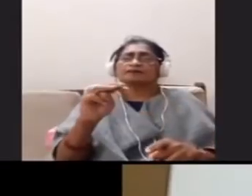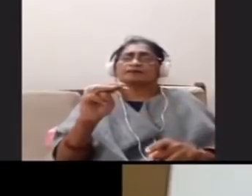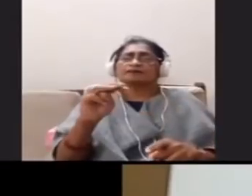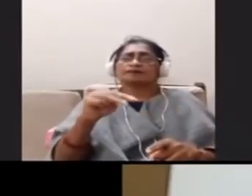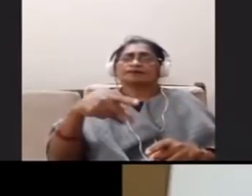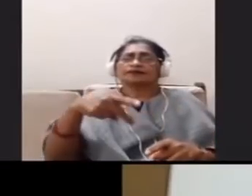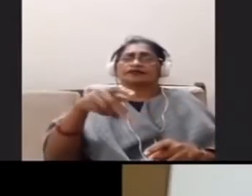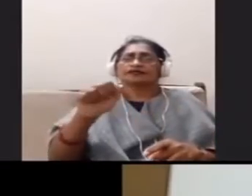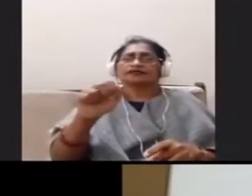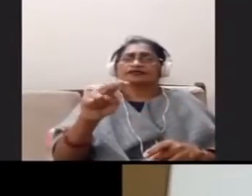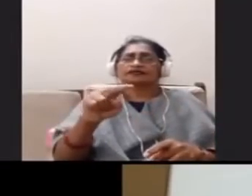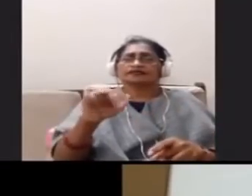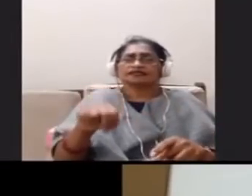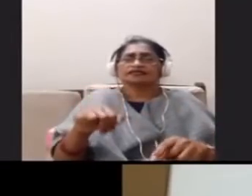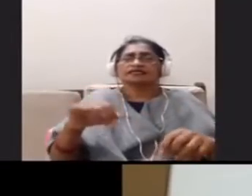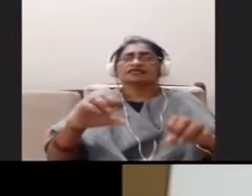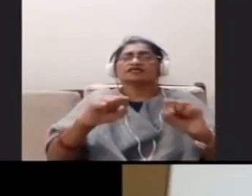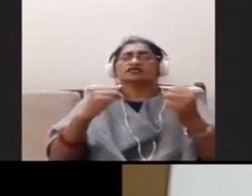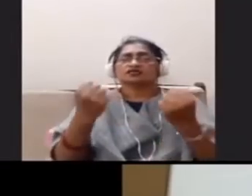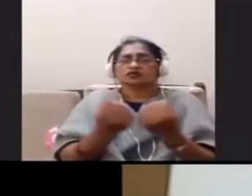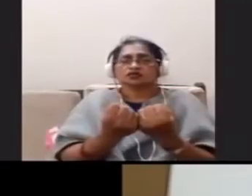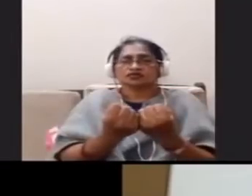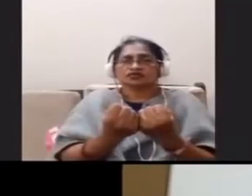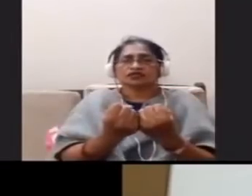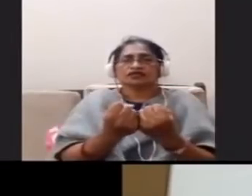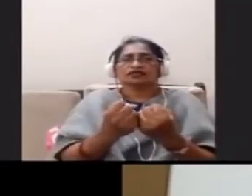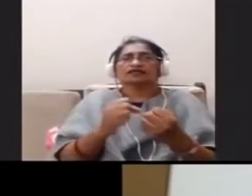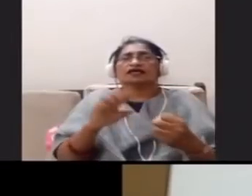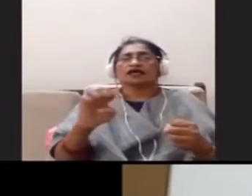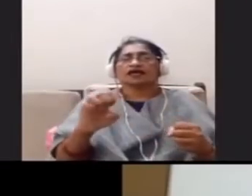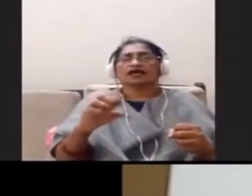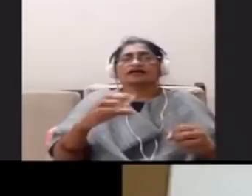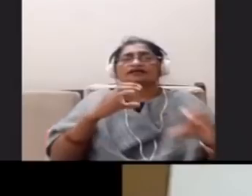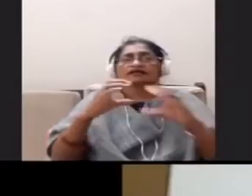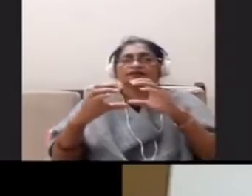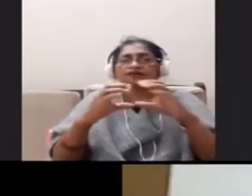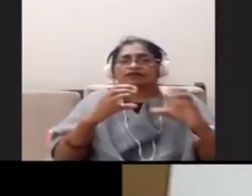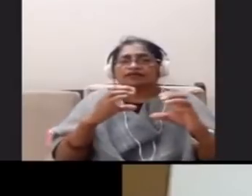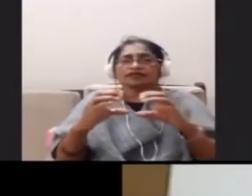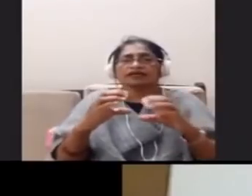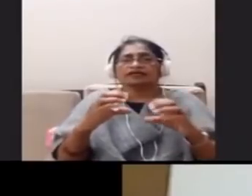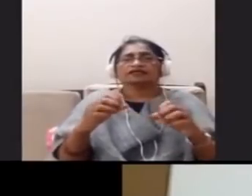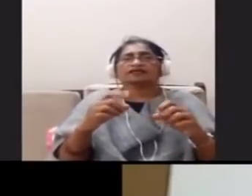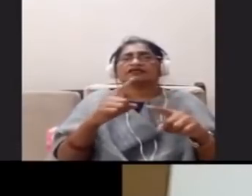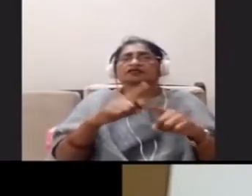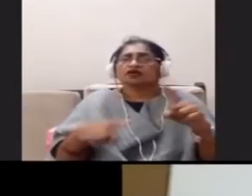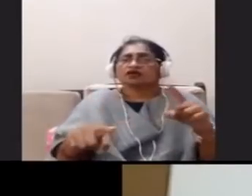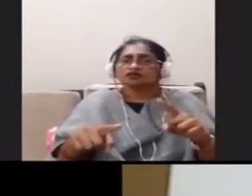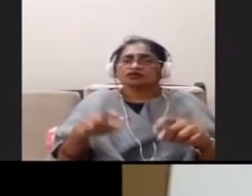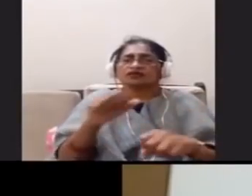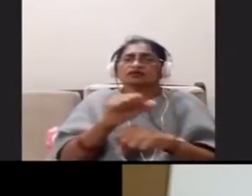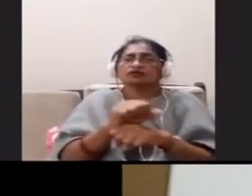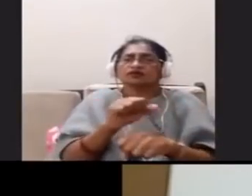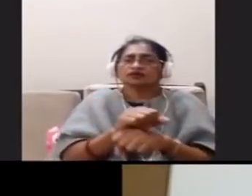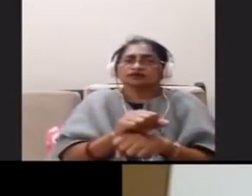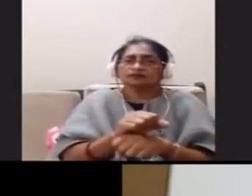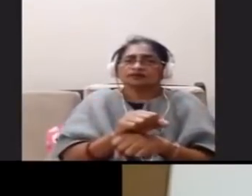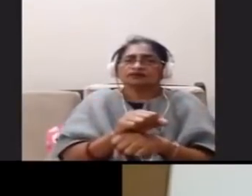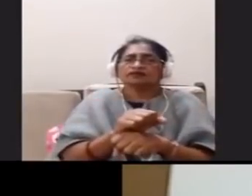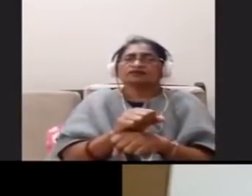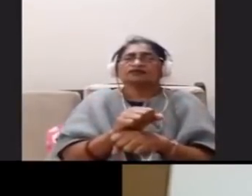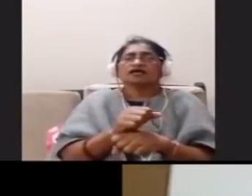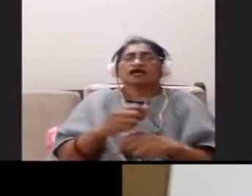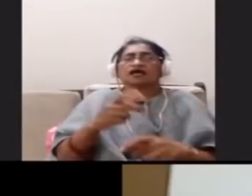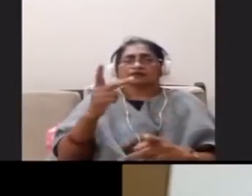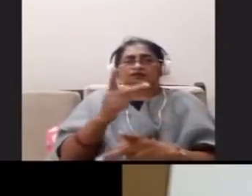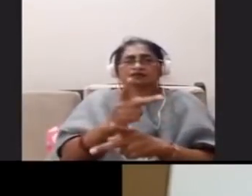social entrepreneur, an inspirational speaker, and a communicator. Not only did he work towards changing the popular perception